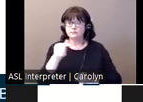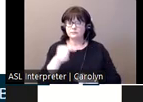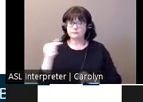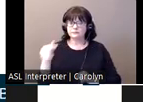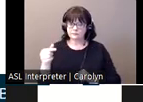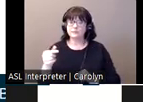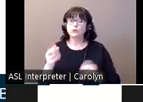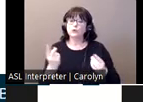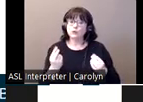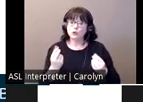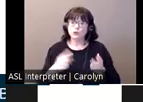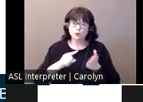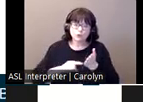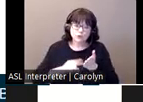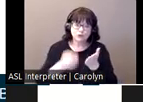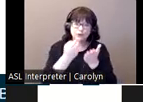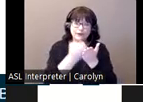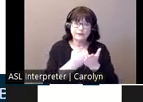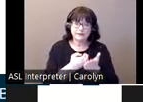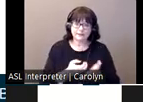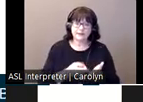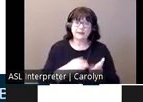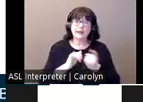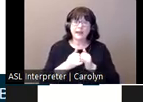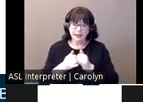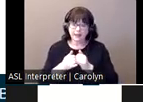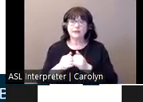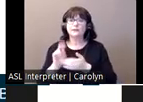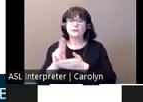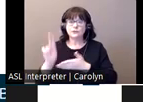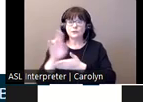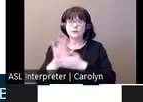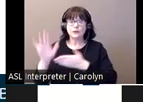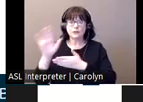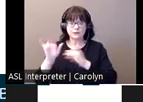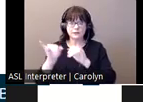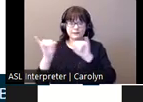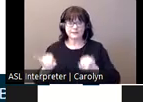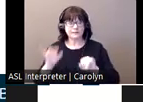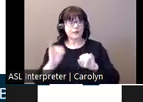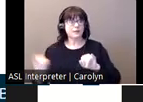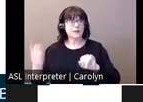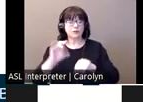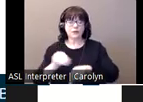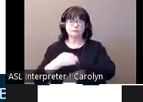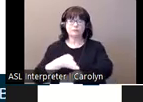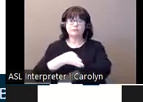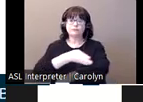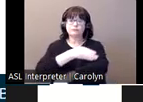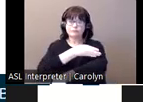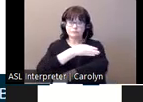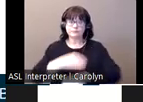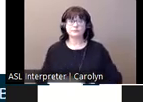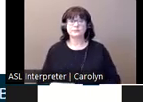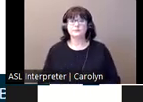continued improvement of the post-secondary education system in Ontario. So HECLA's got a lot of irons